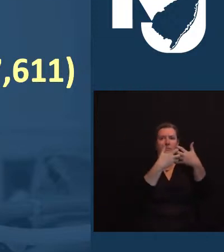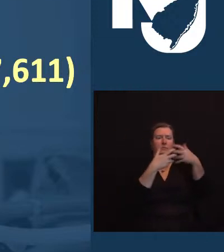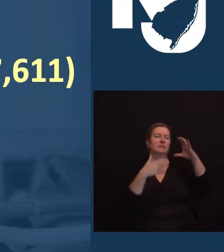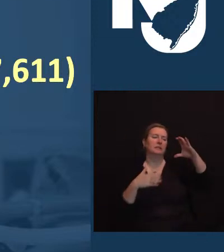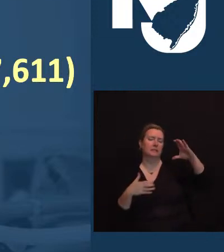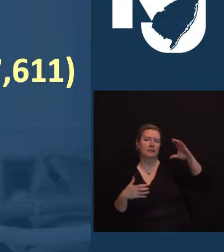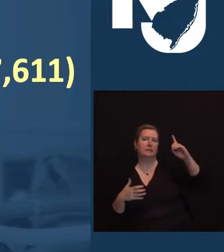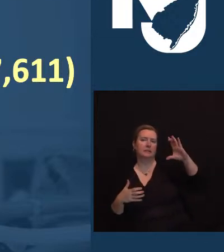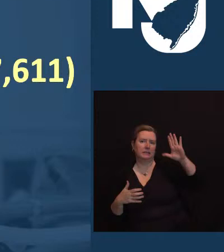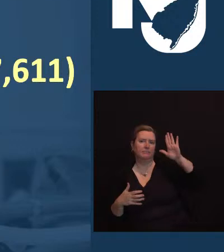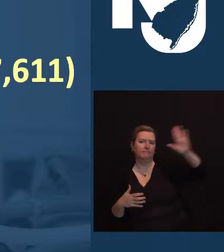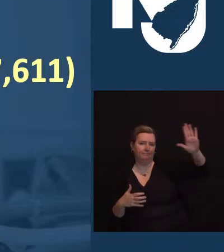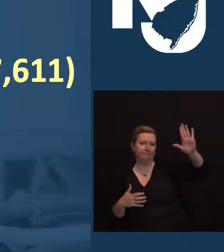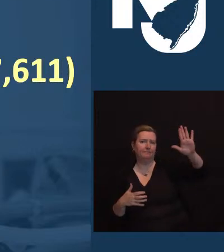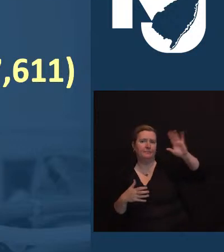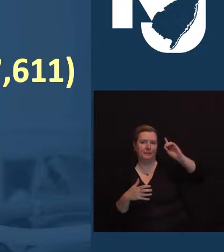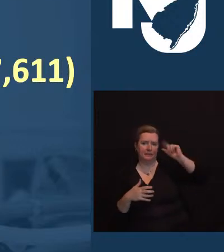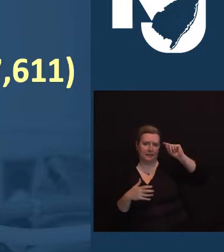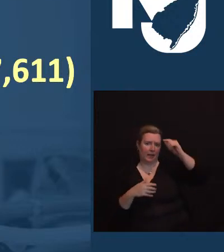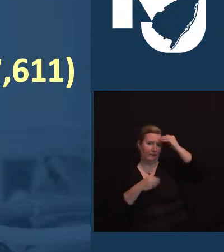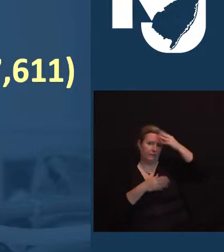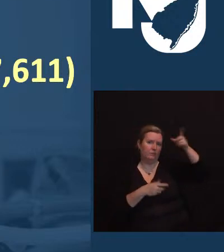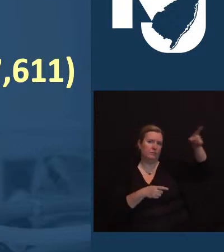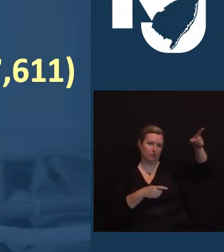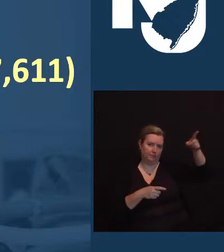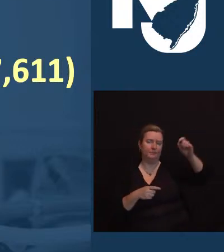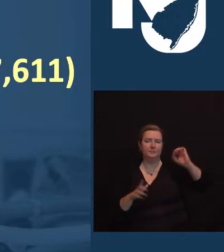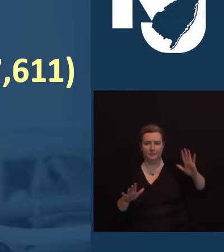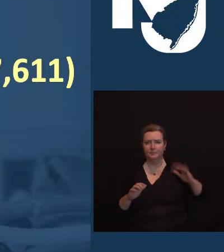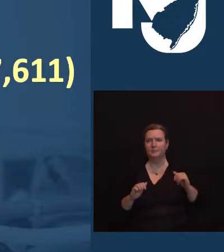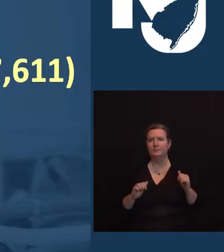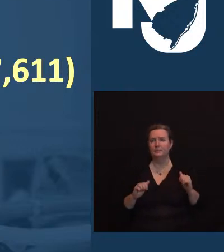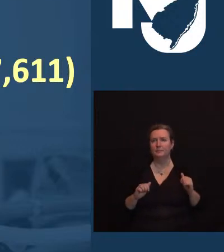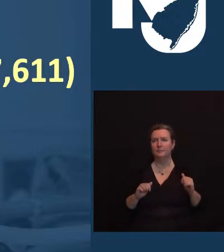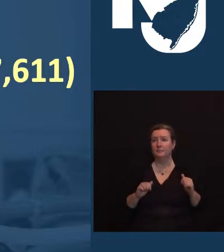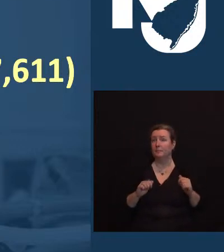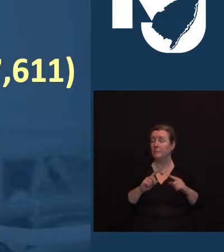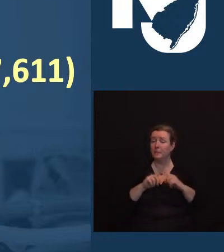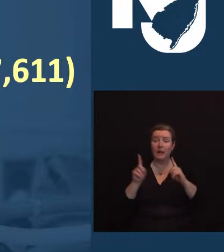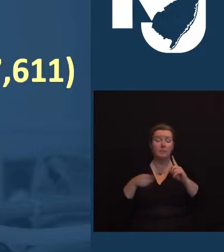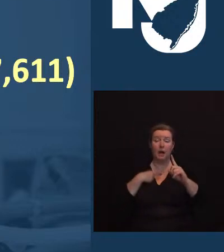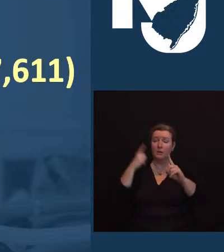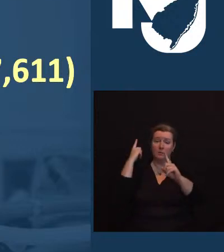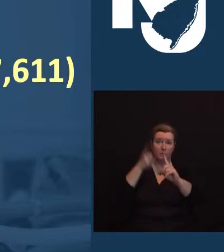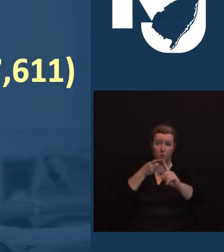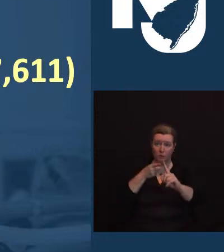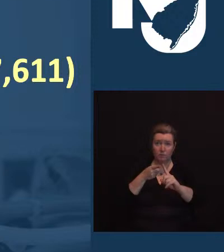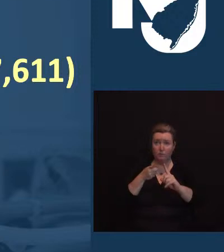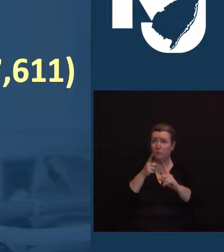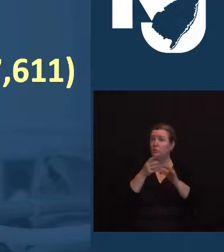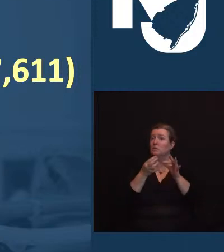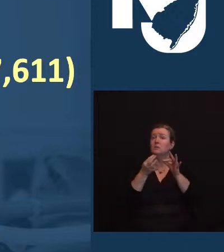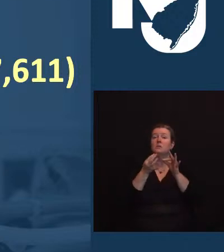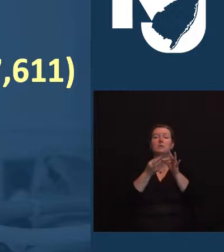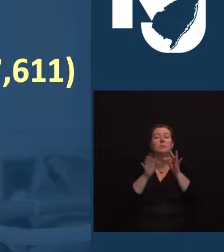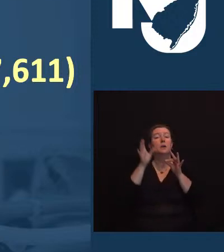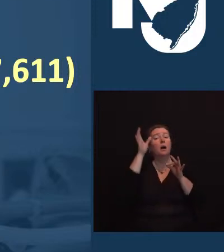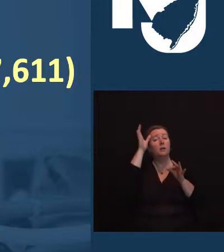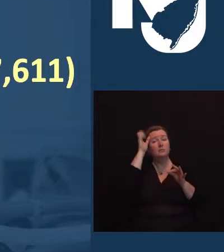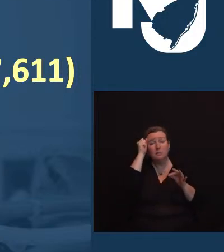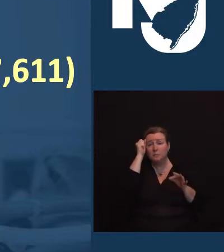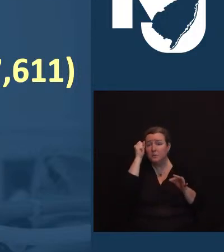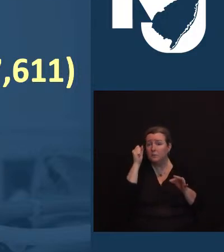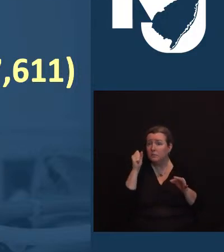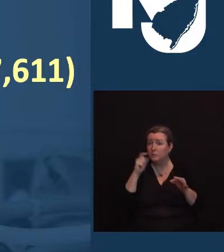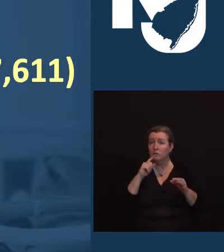and validates their breakthrough data. But regardless, we can extrapolate a simple fact. Fully vaccinated individuals make up a very,